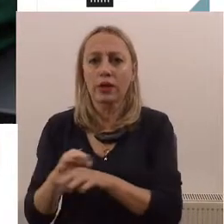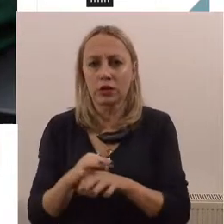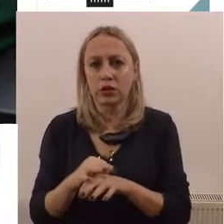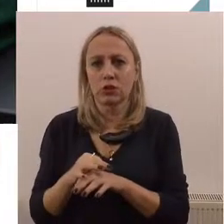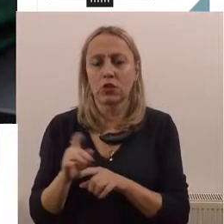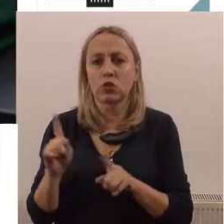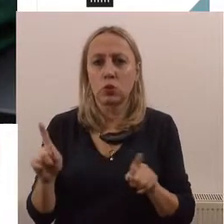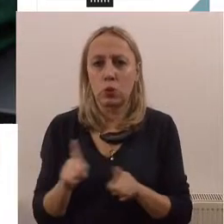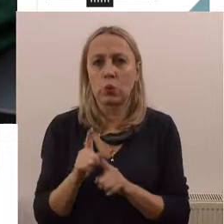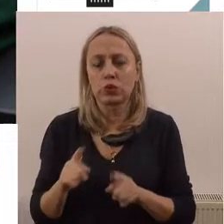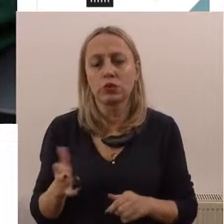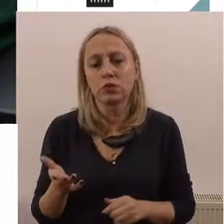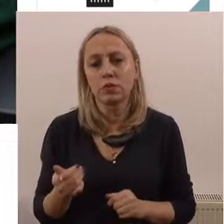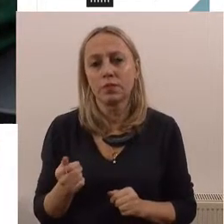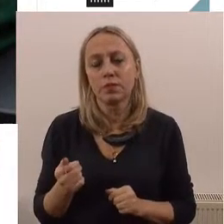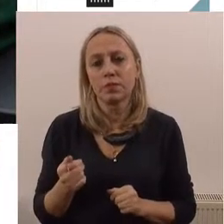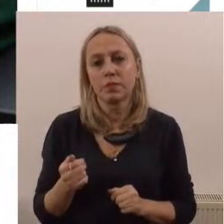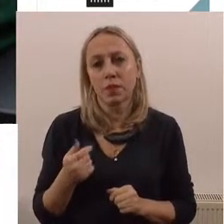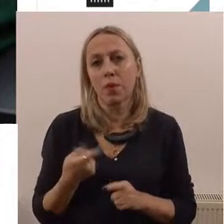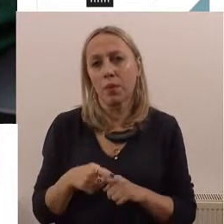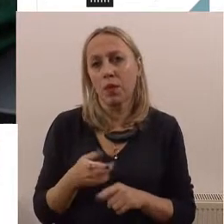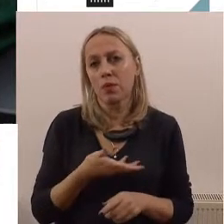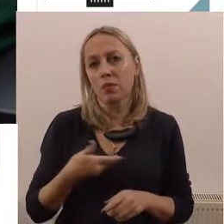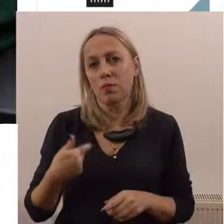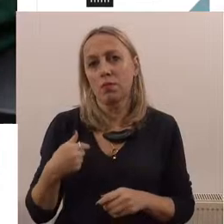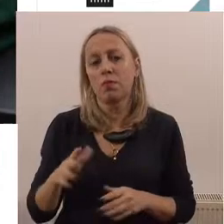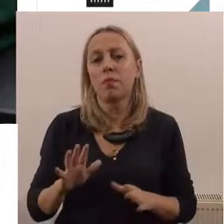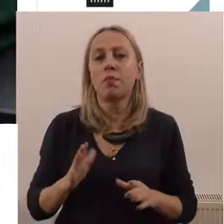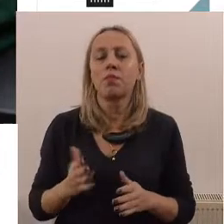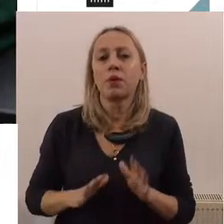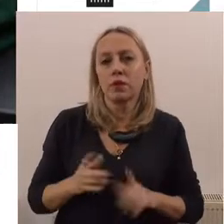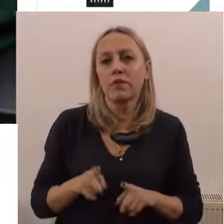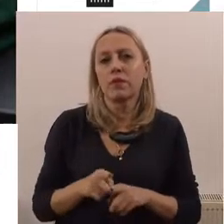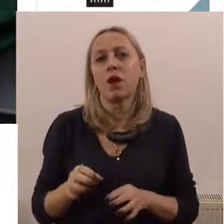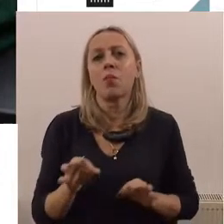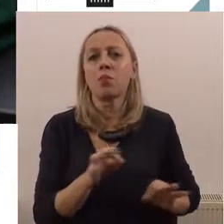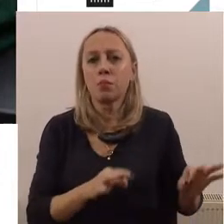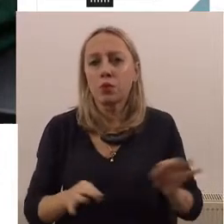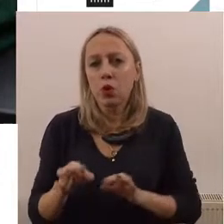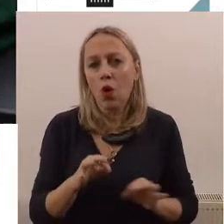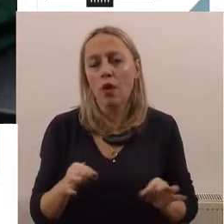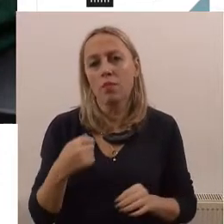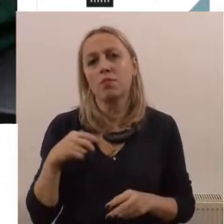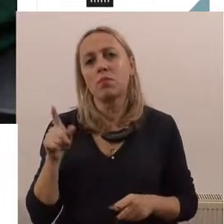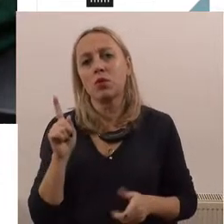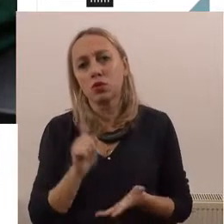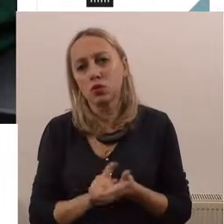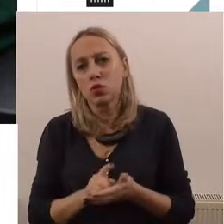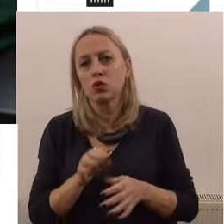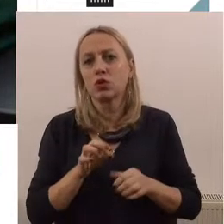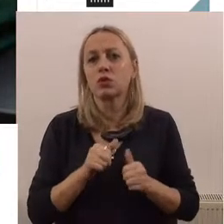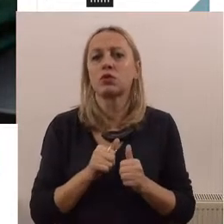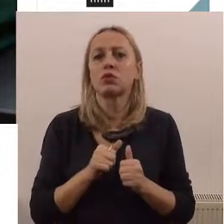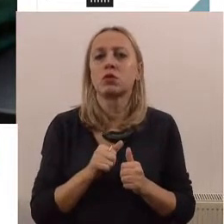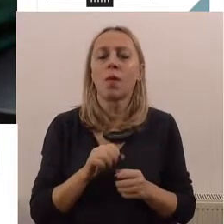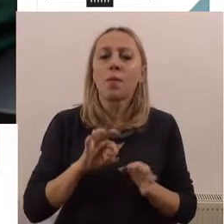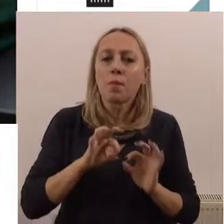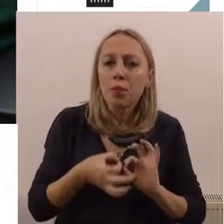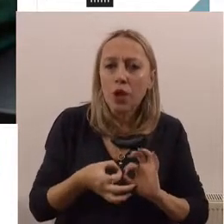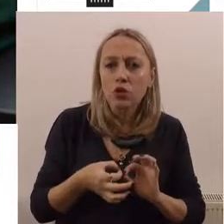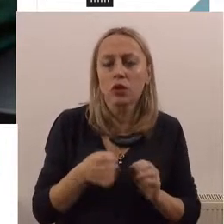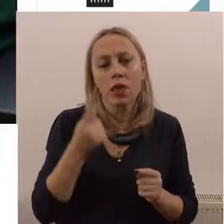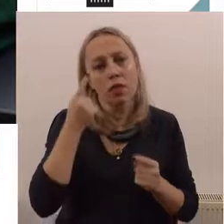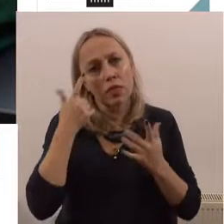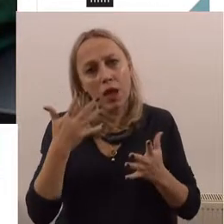to make an extra effort for the people to be aware of that. So once certain programs